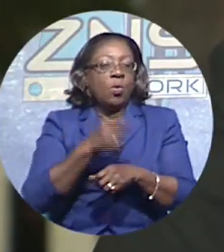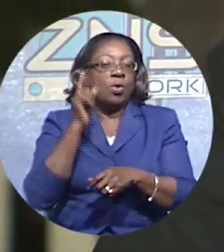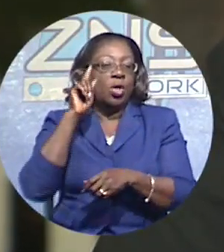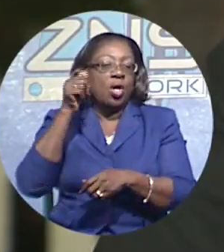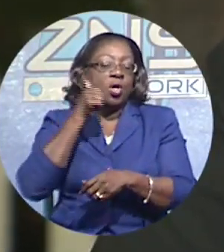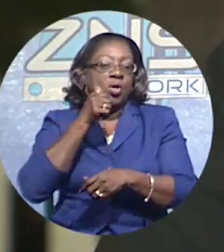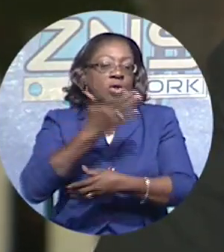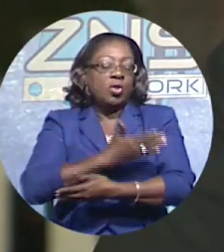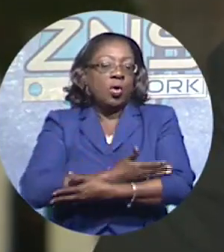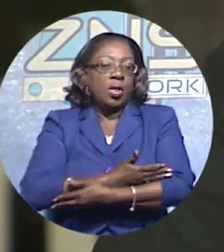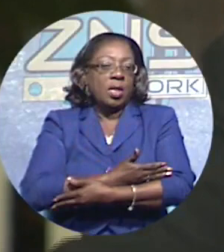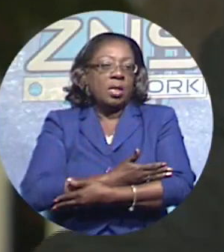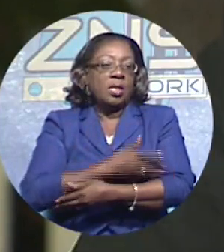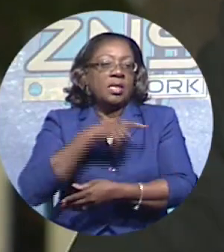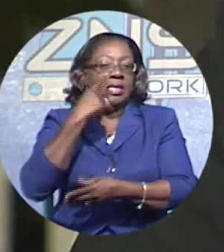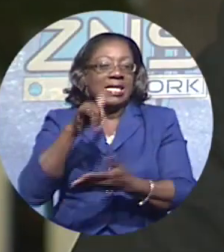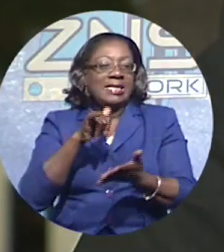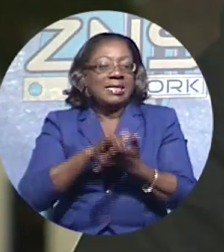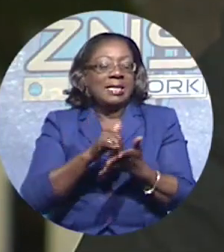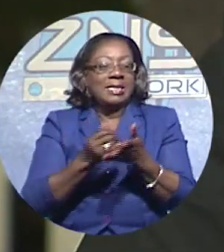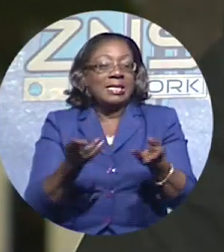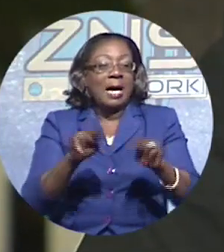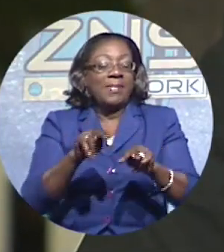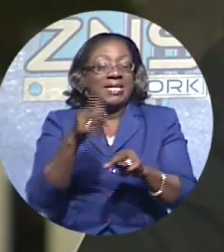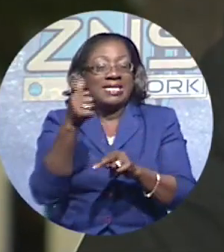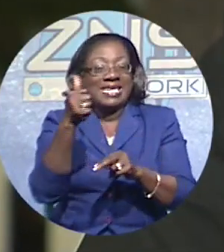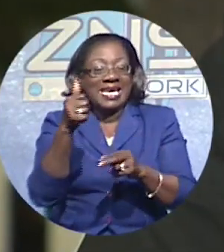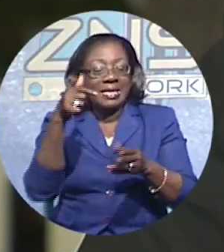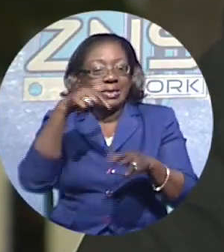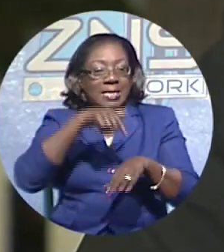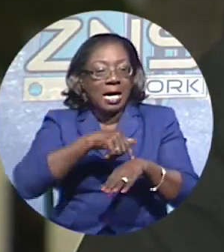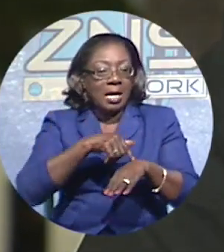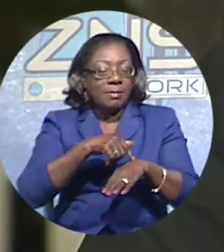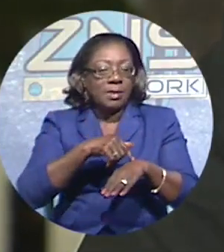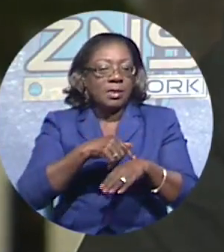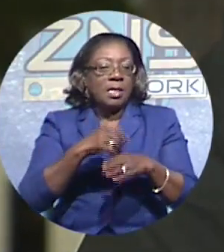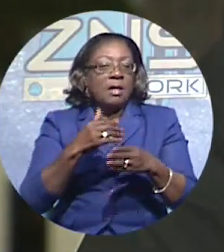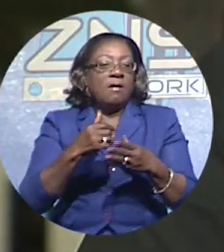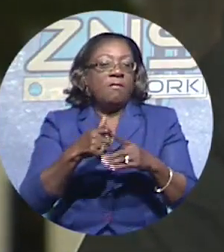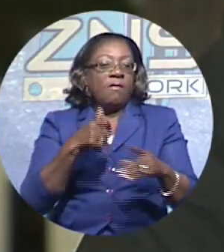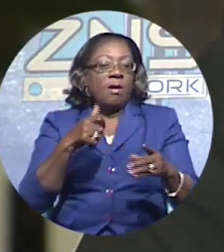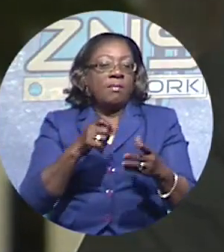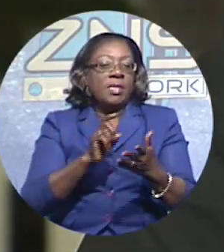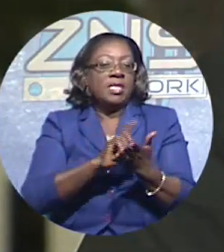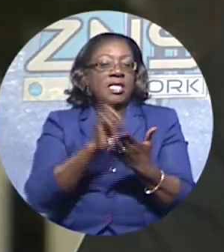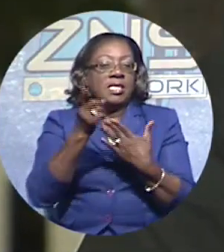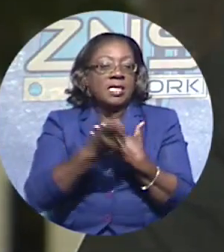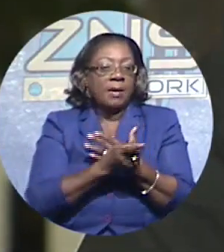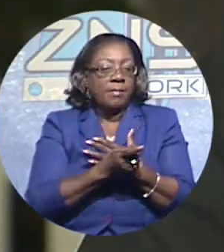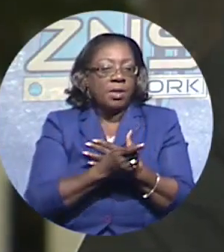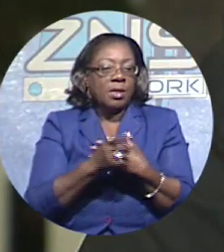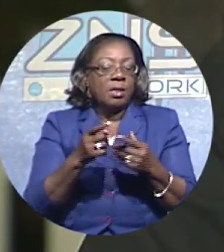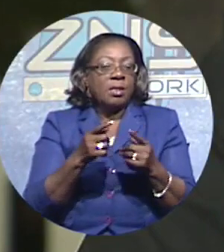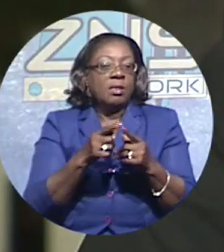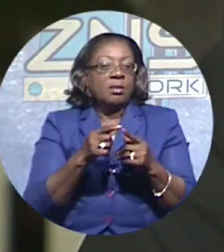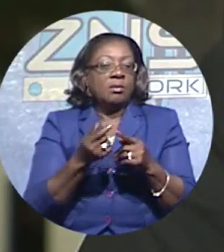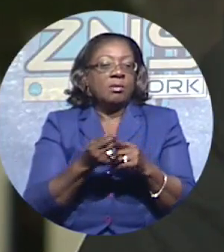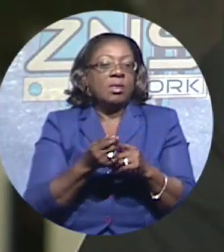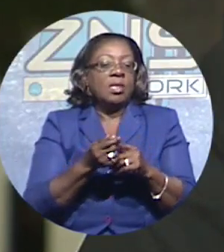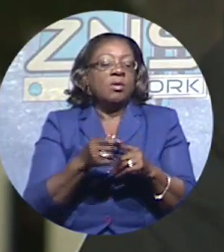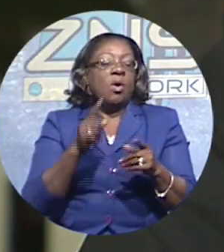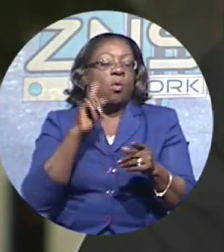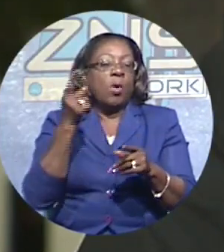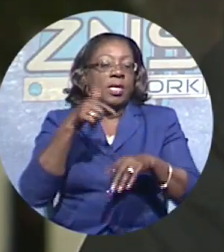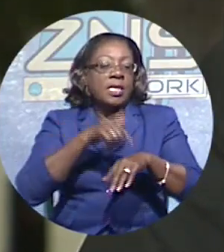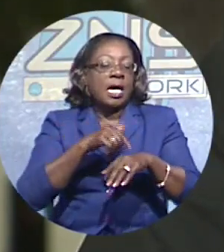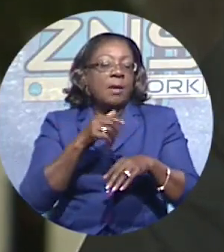the abuse took place 10 times between November and December of 2010. She told jurors that on one occasion, her father held a knife to her throat and